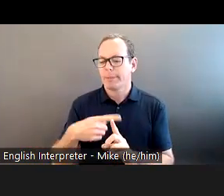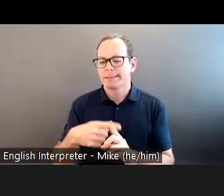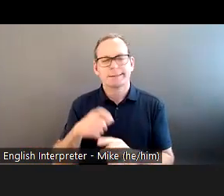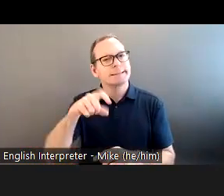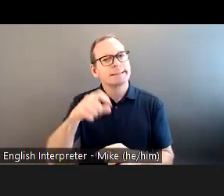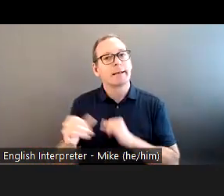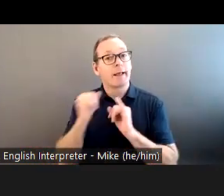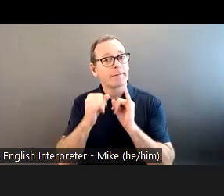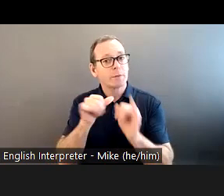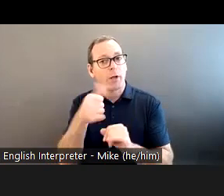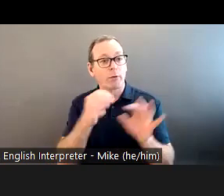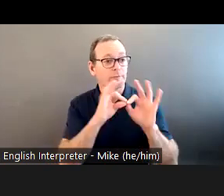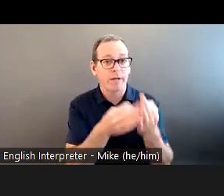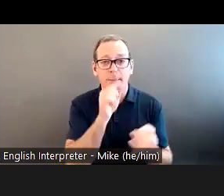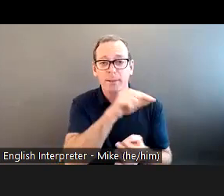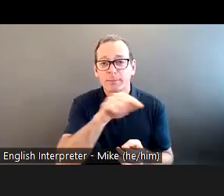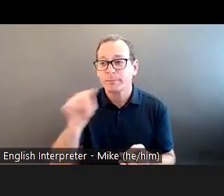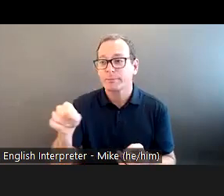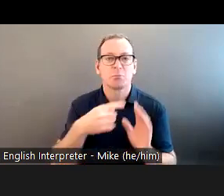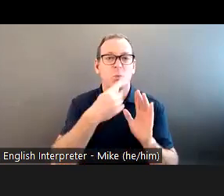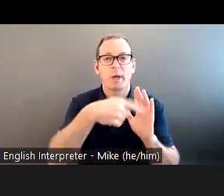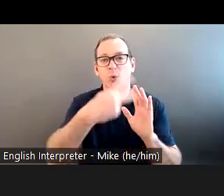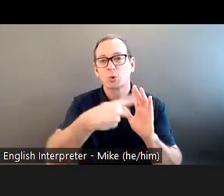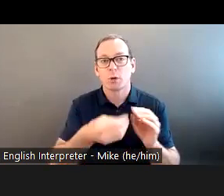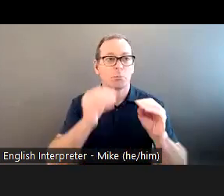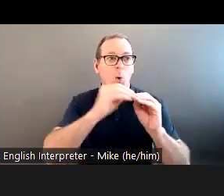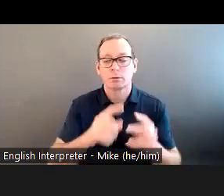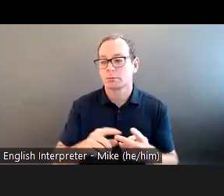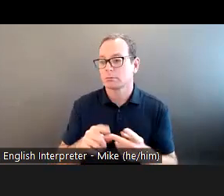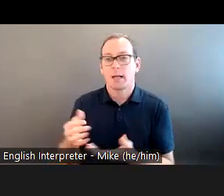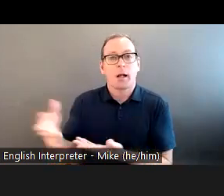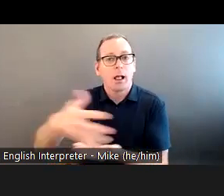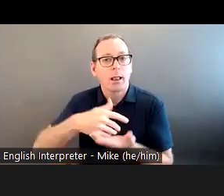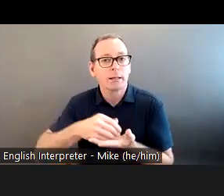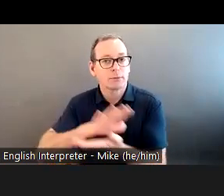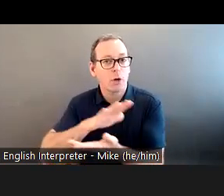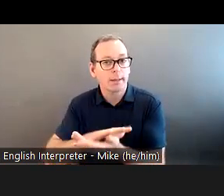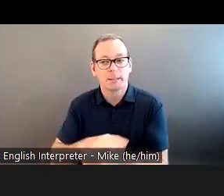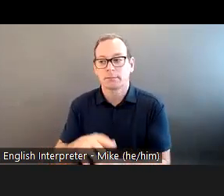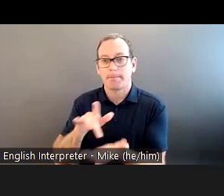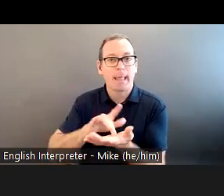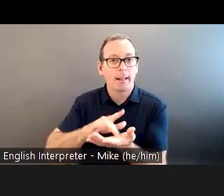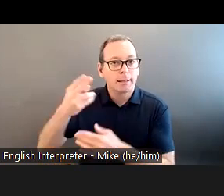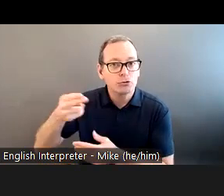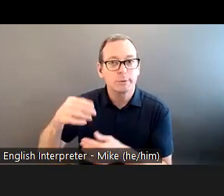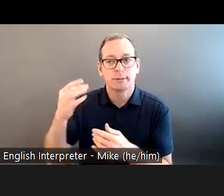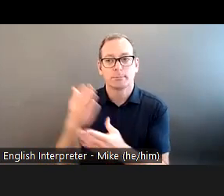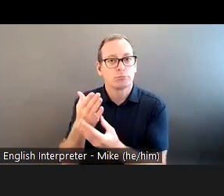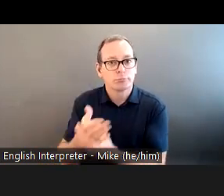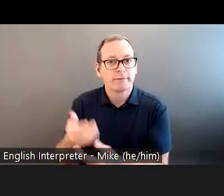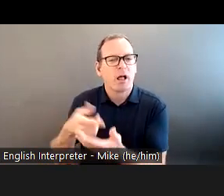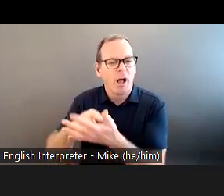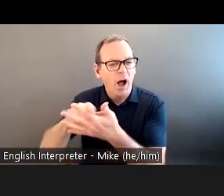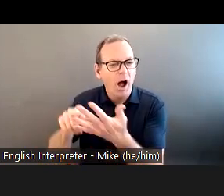family members that could take another couple of hours. And then the report writing usually takes between 4 and 6 hours. So this is not